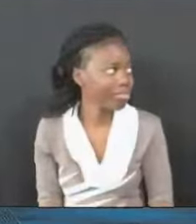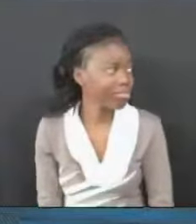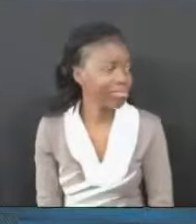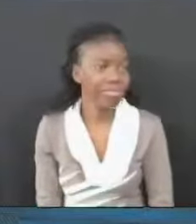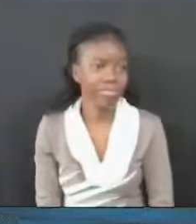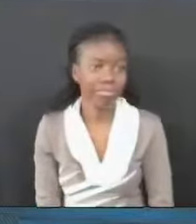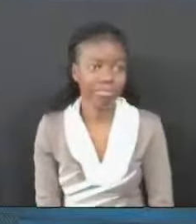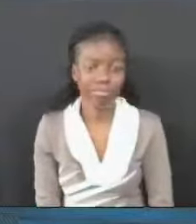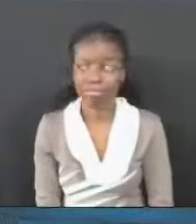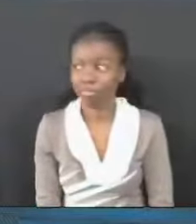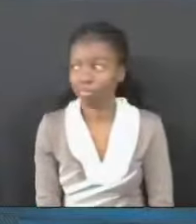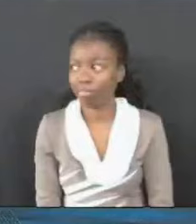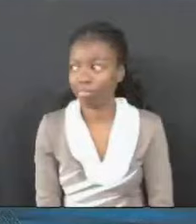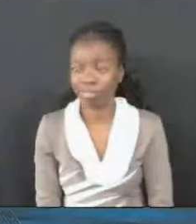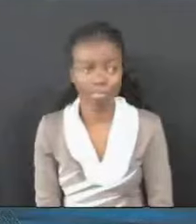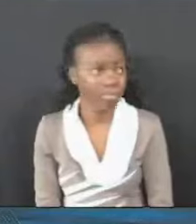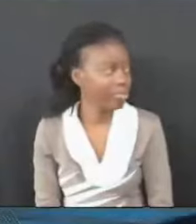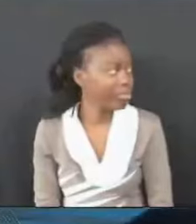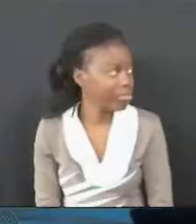Yes.